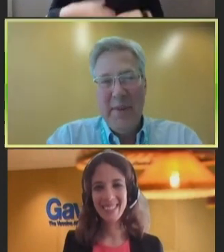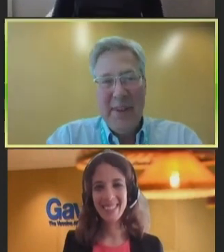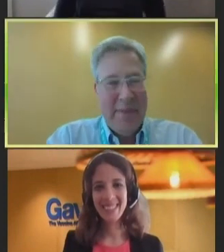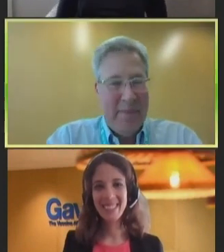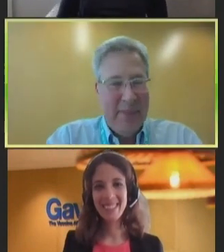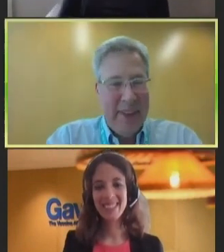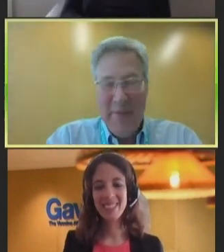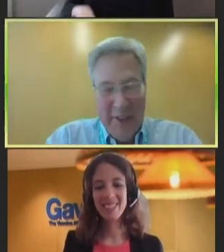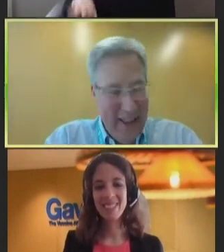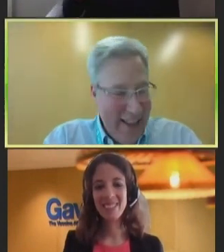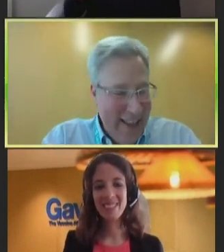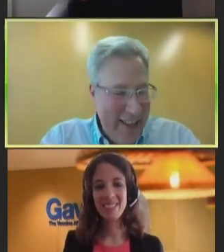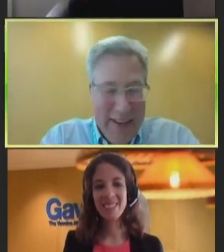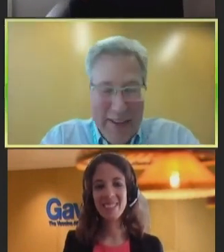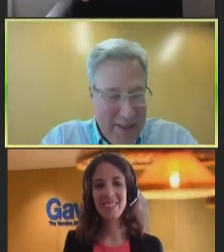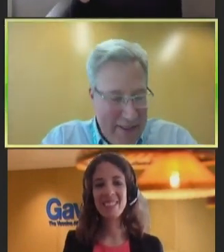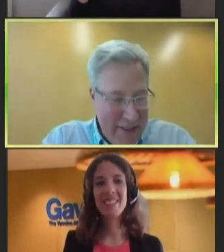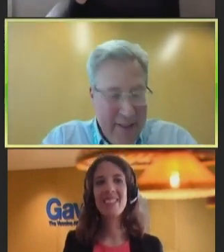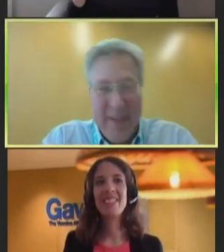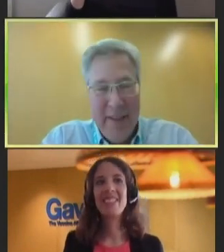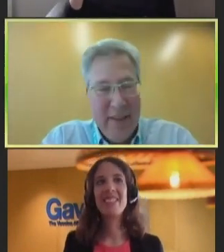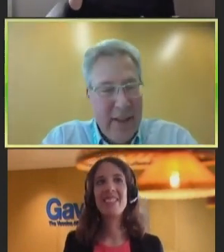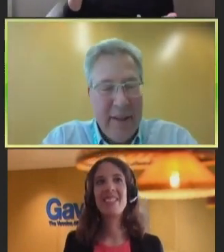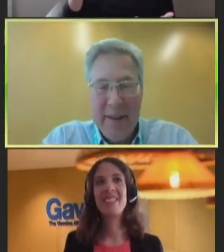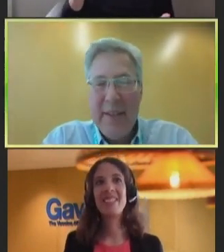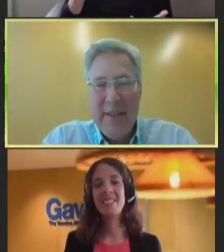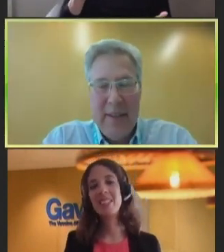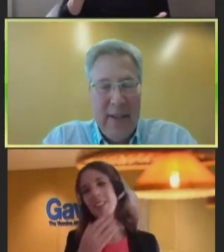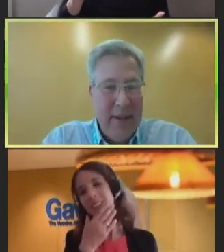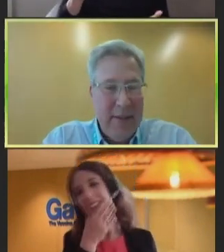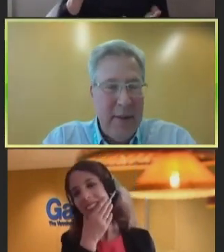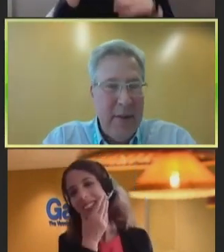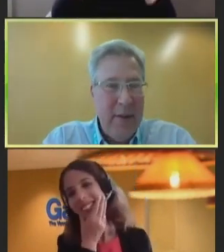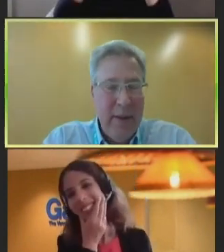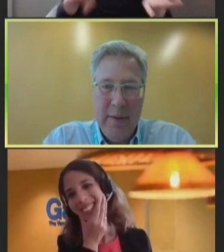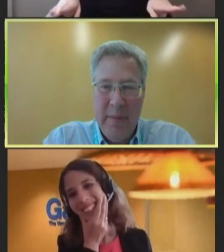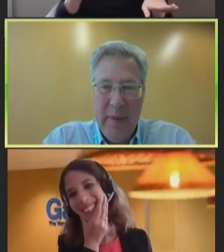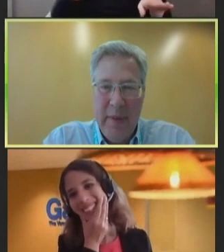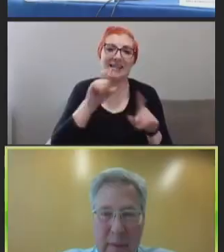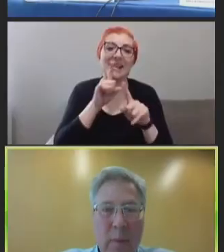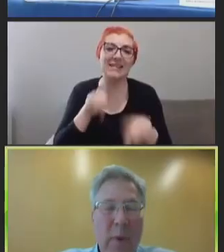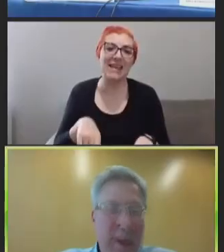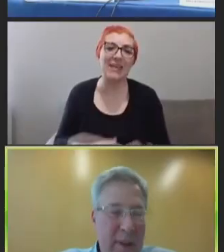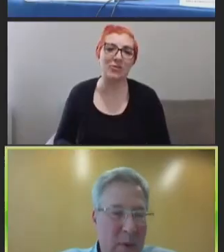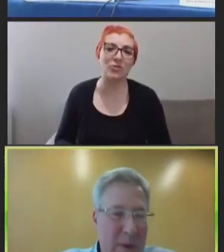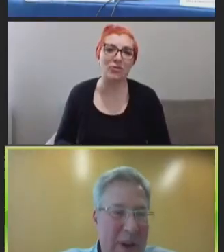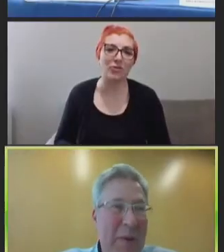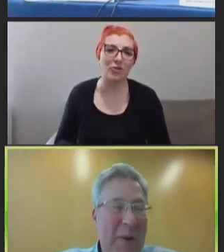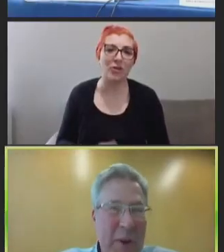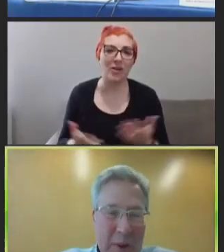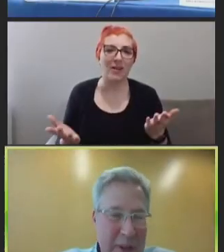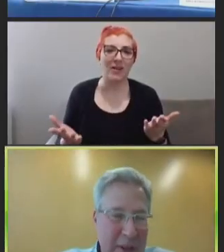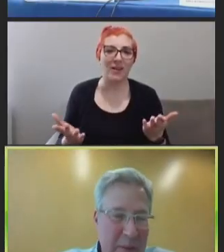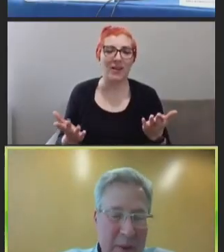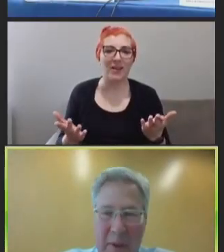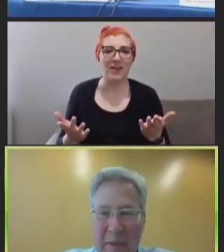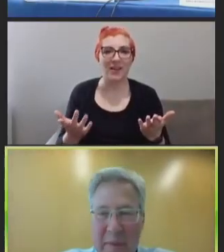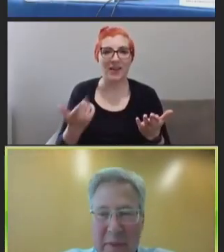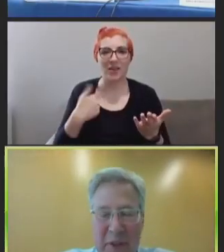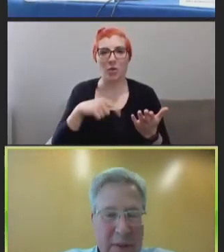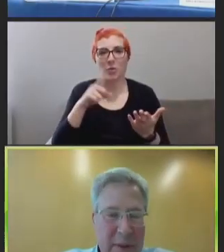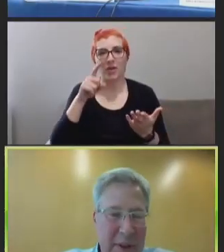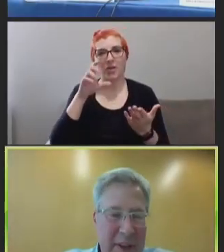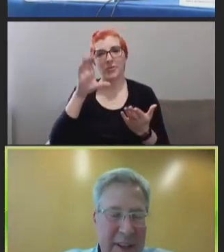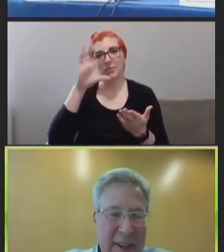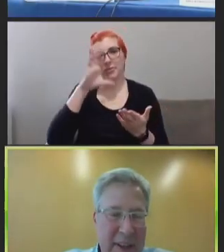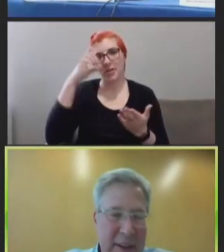So indeed, the silence is the answer. While we are looking at the role of